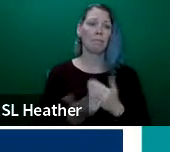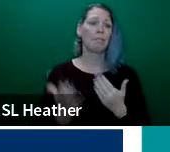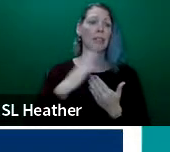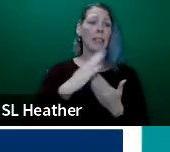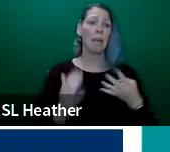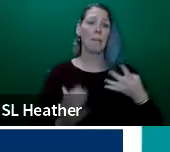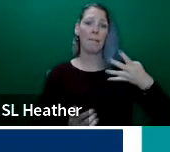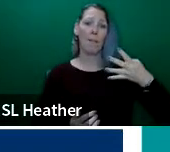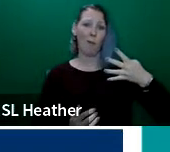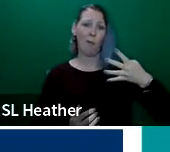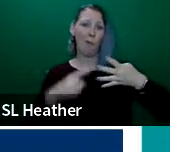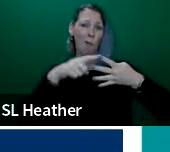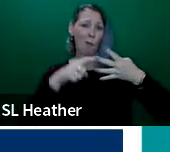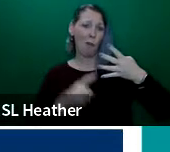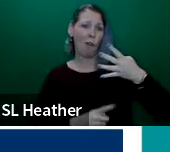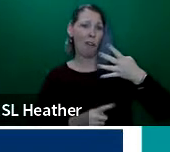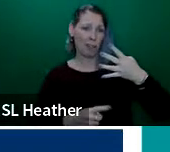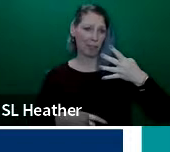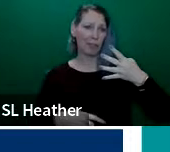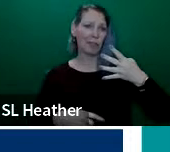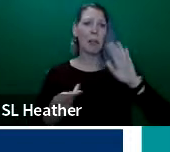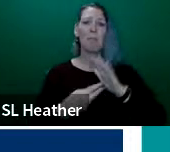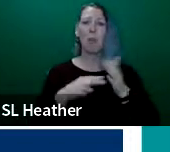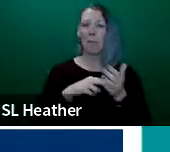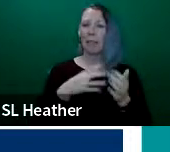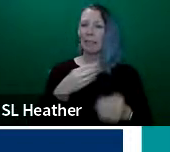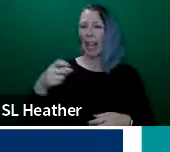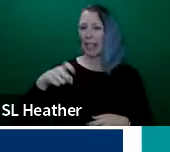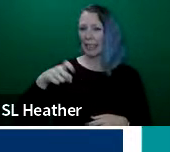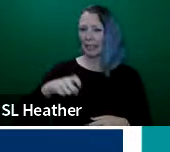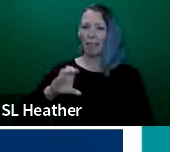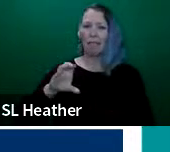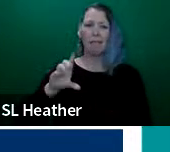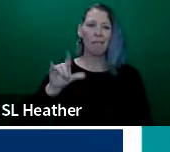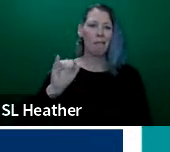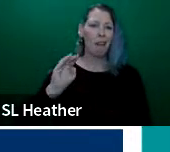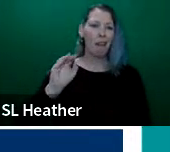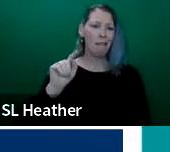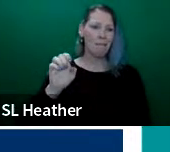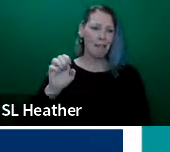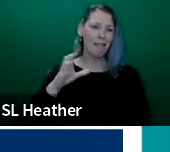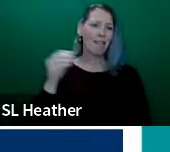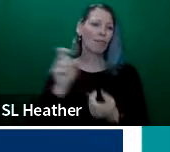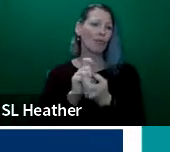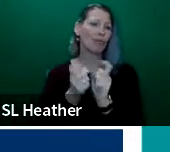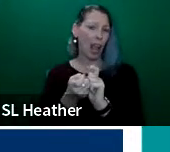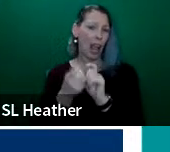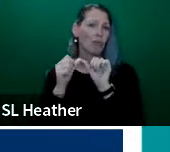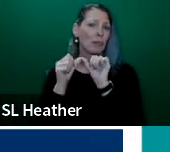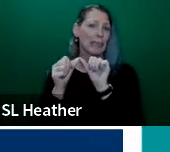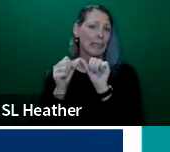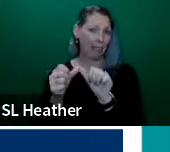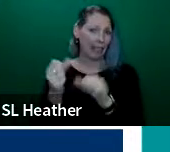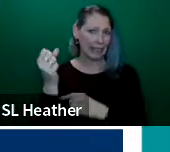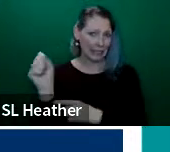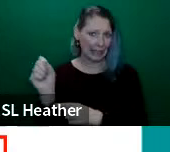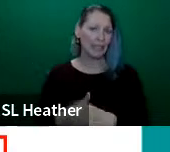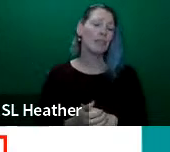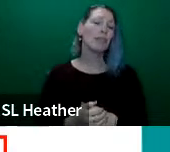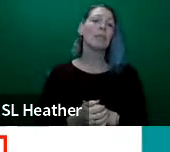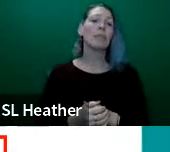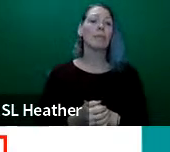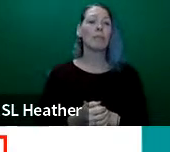4 kind of main purpose and need items. We then have the climate change and resiliency section added here on the bottom. And then if you go to the next